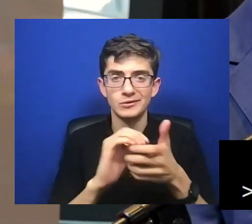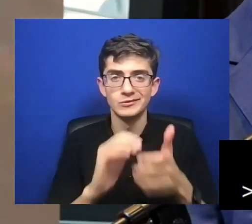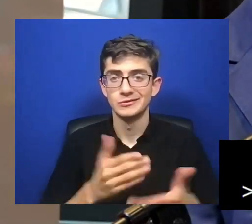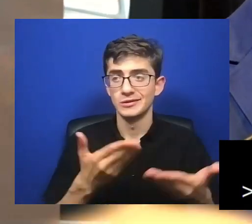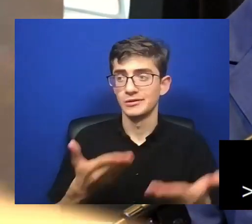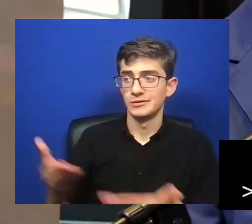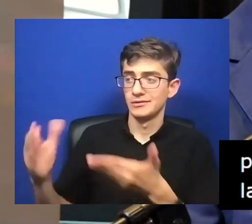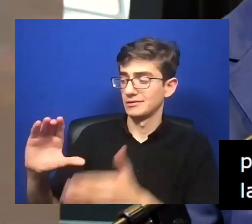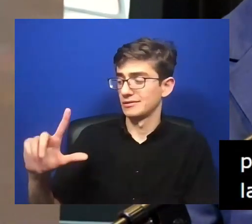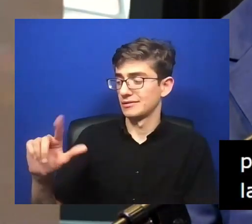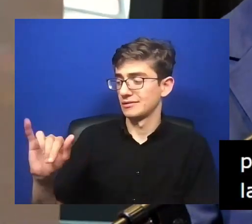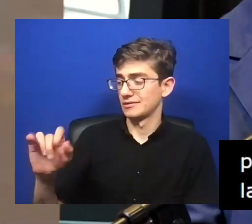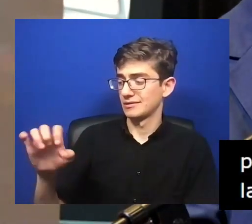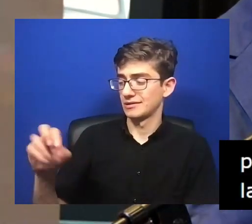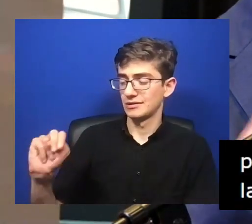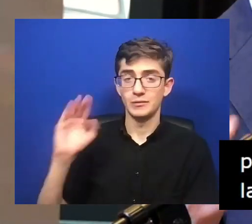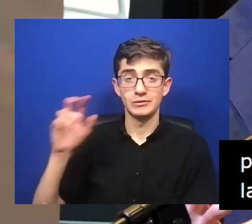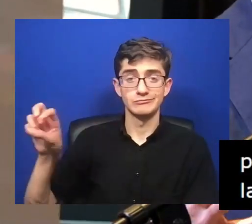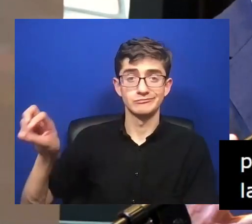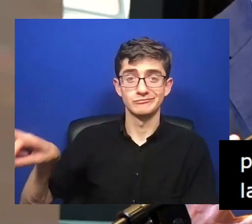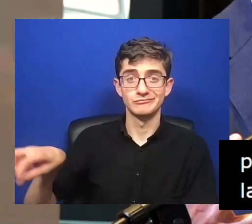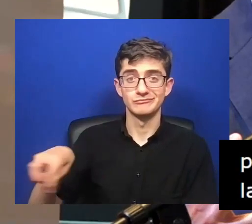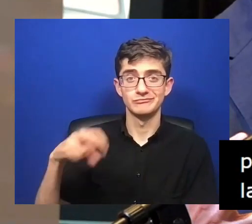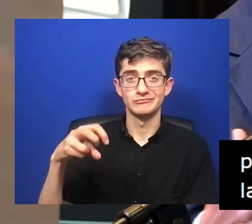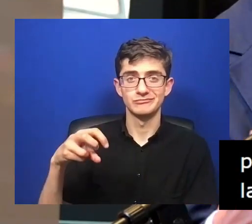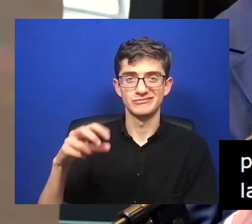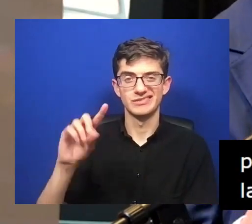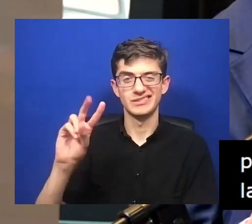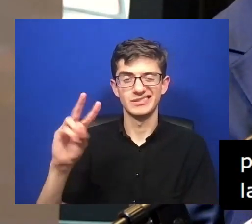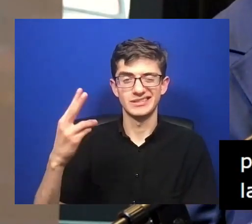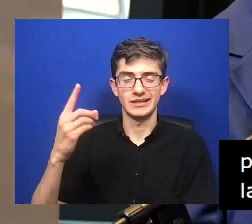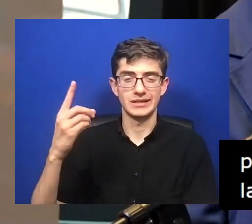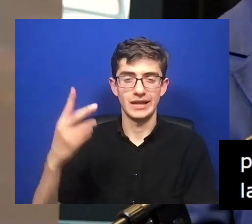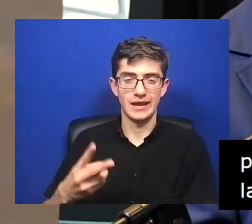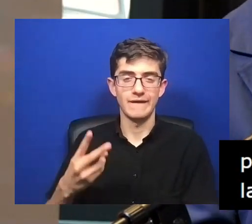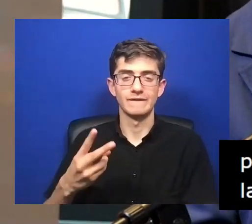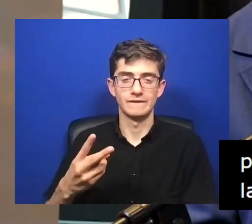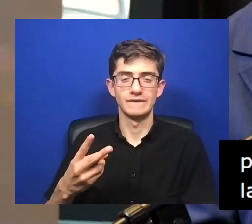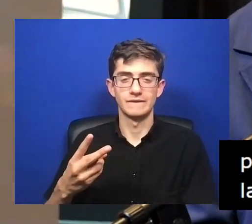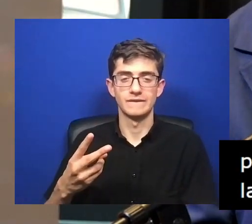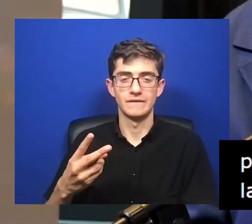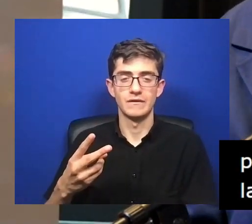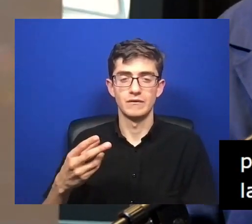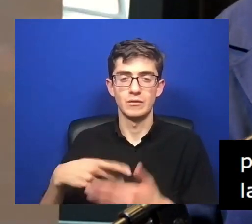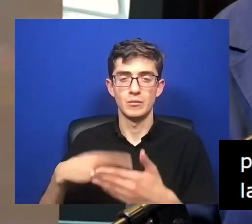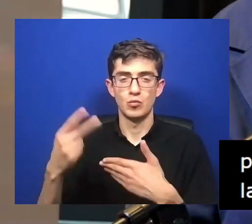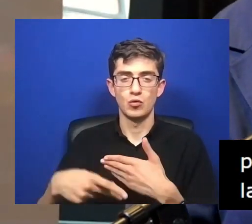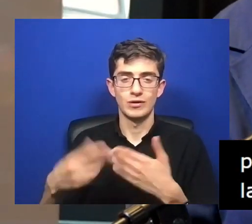to transition to the second half of our program today.